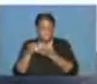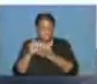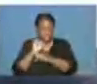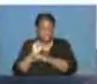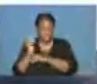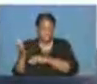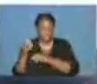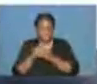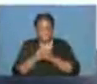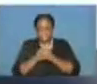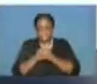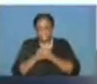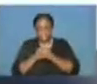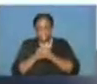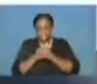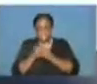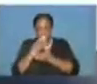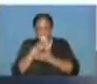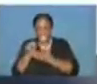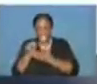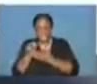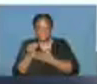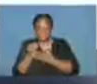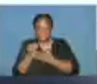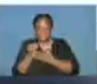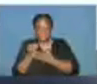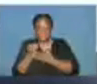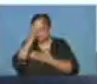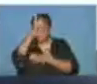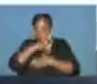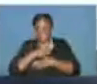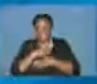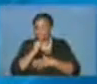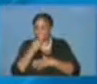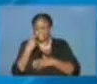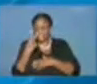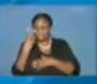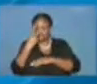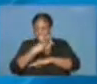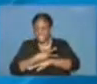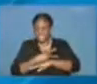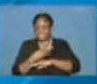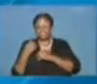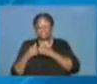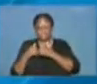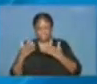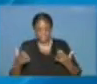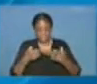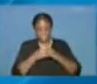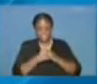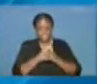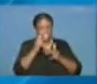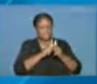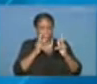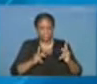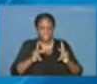routine. And when they realized the gentleman out there said he didn't see him for 2 days. Now, family and police continuing